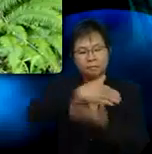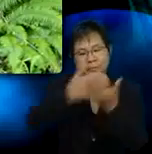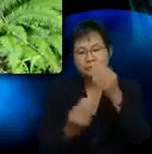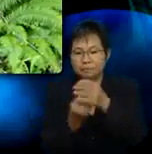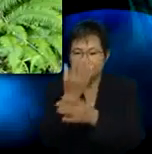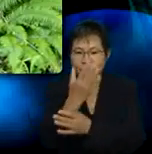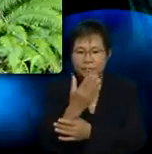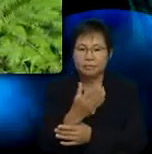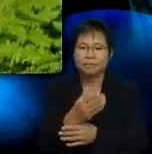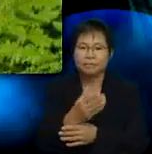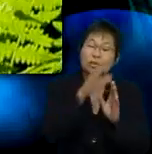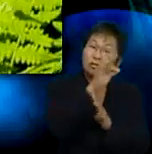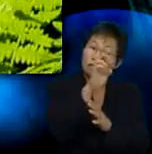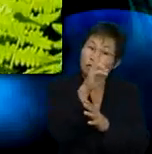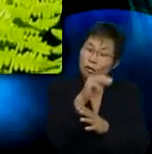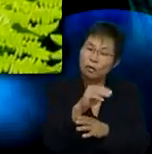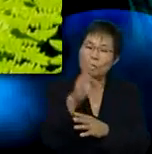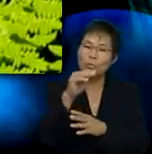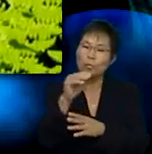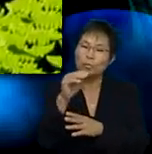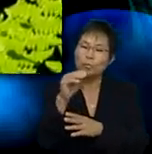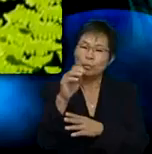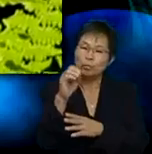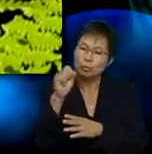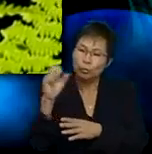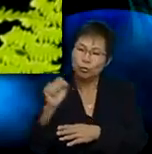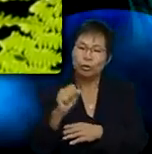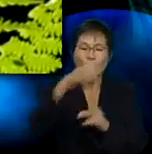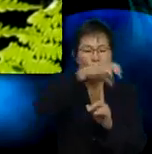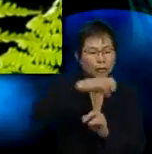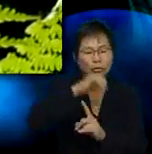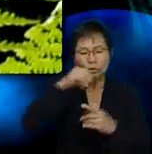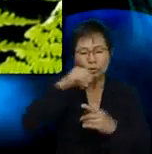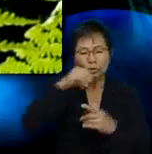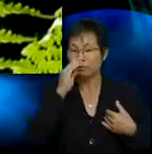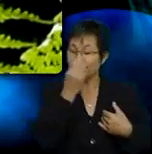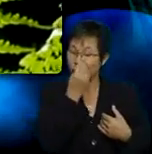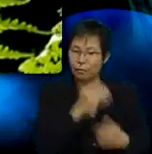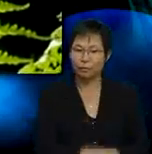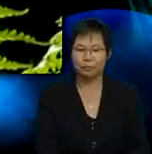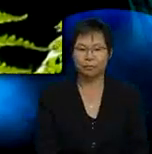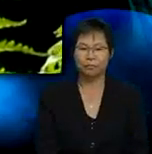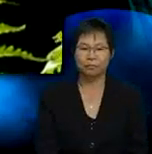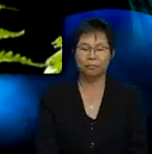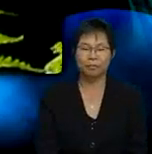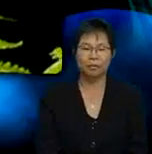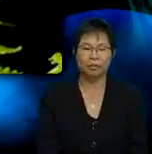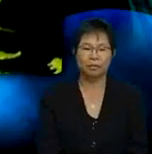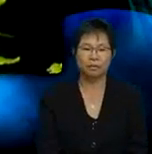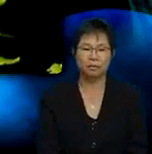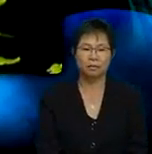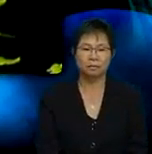Some plants, such as ferns, moss, and mushrooms, do not have flowers.